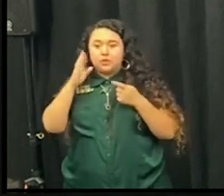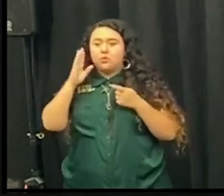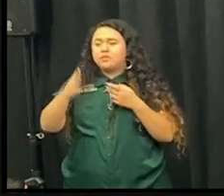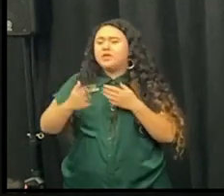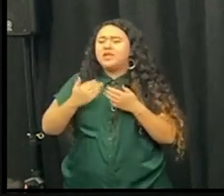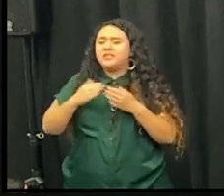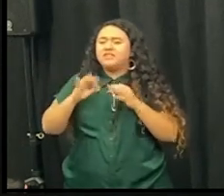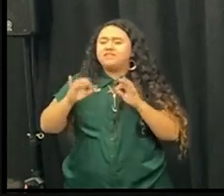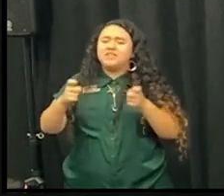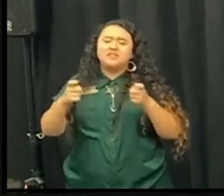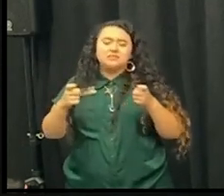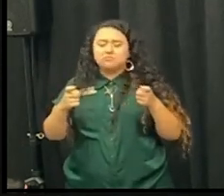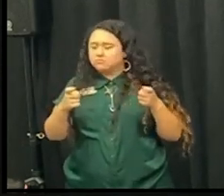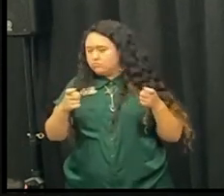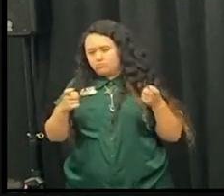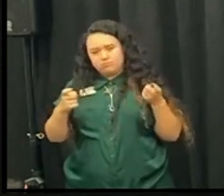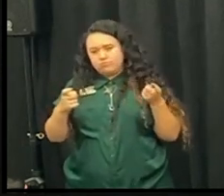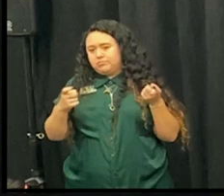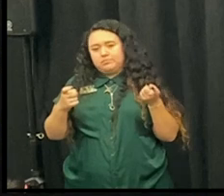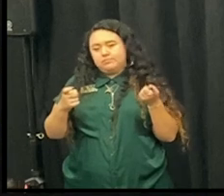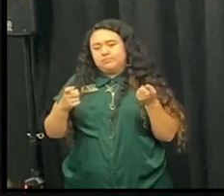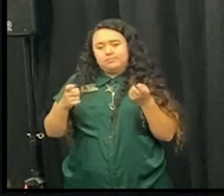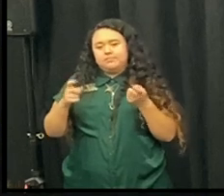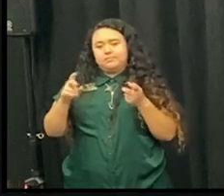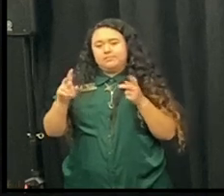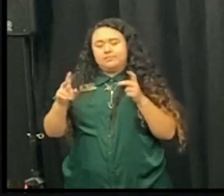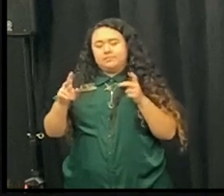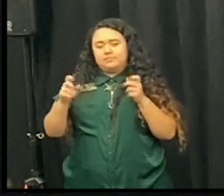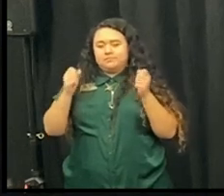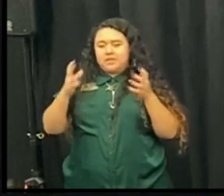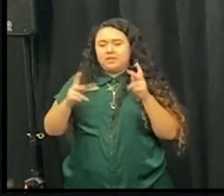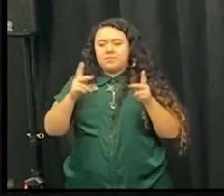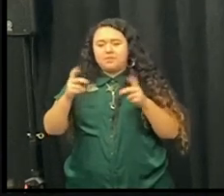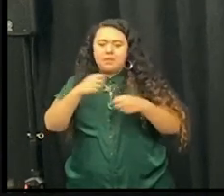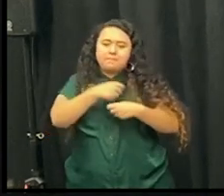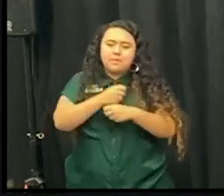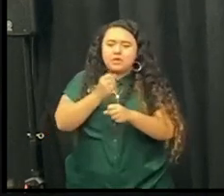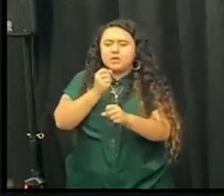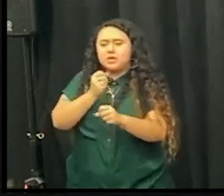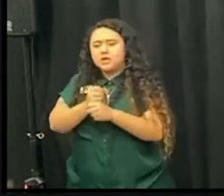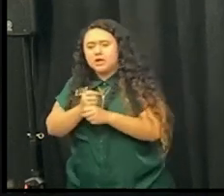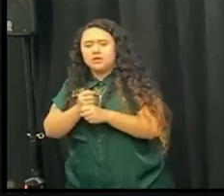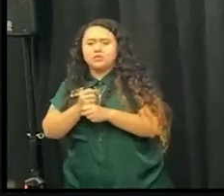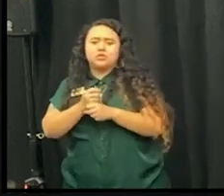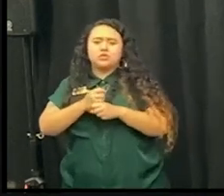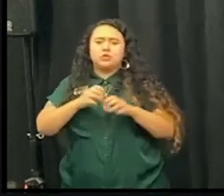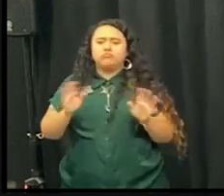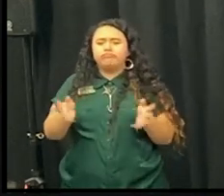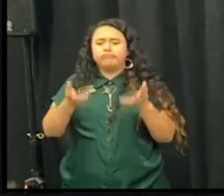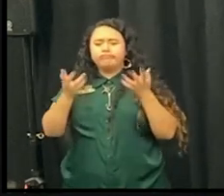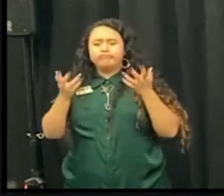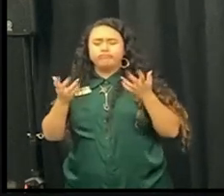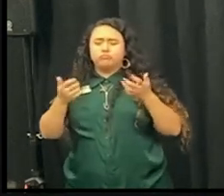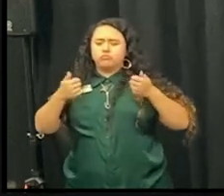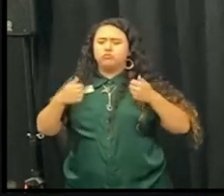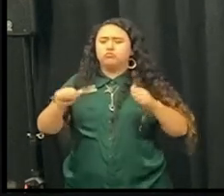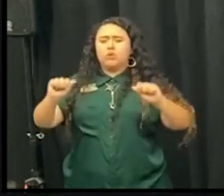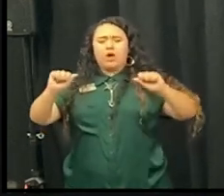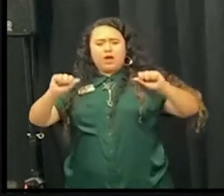easy fix. And then, you know, people, you know, so there were a lot of like productions that were kind of daring